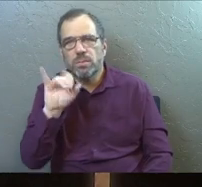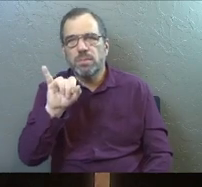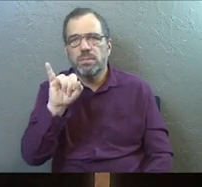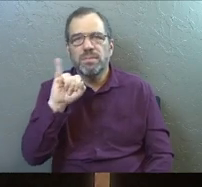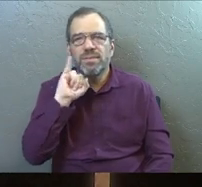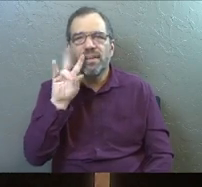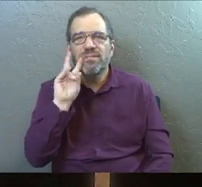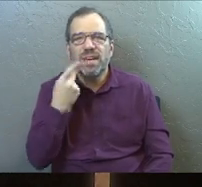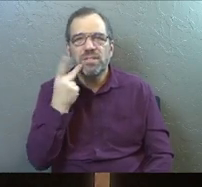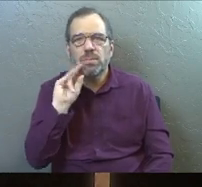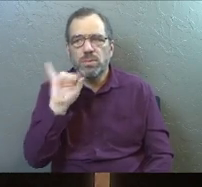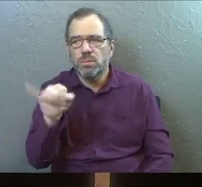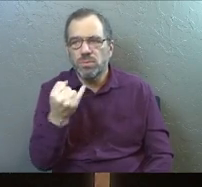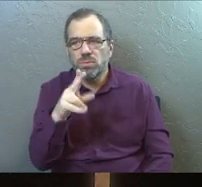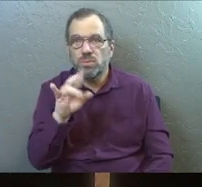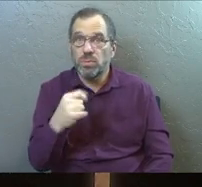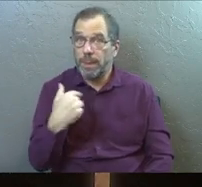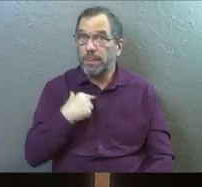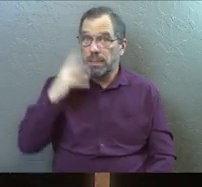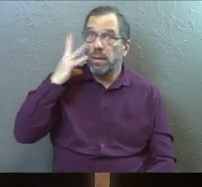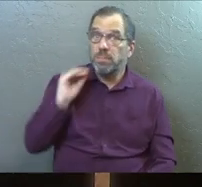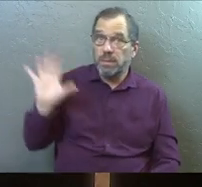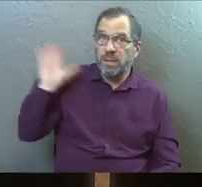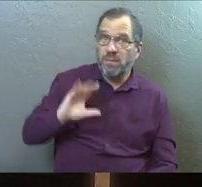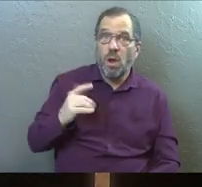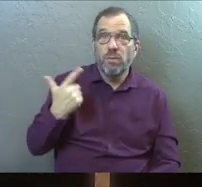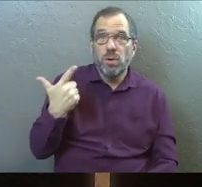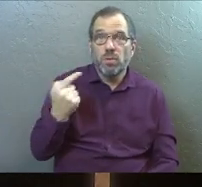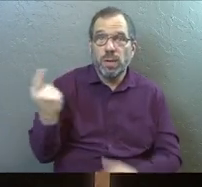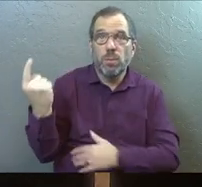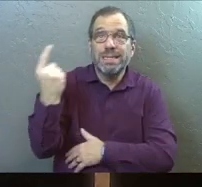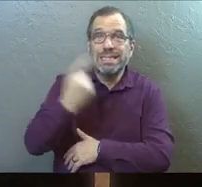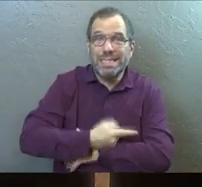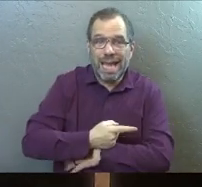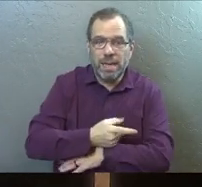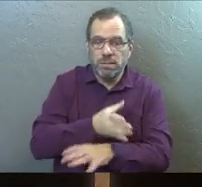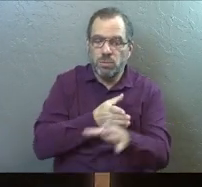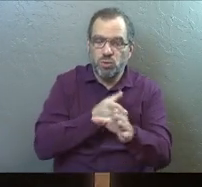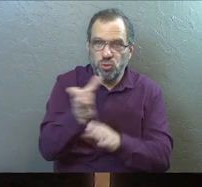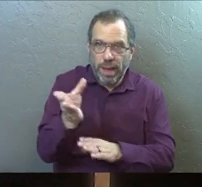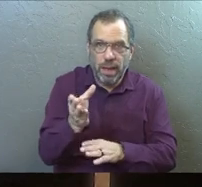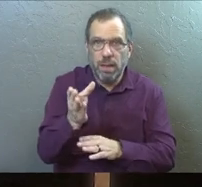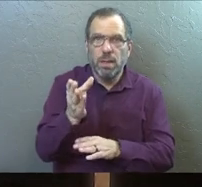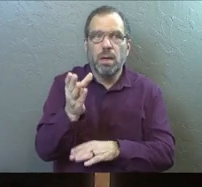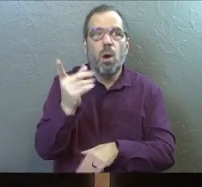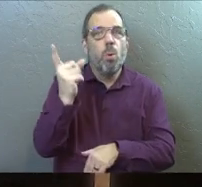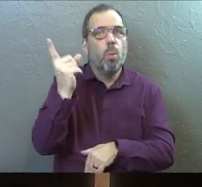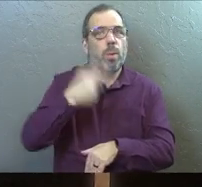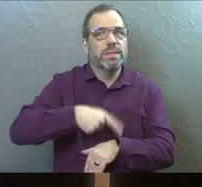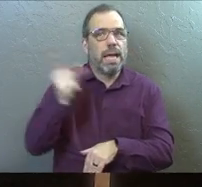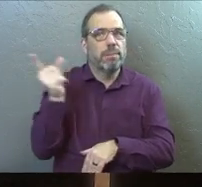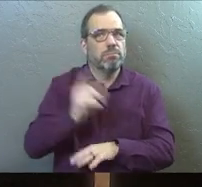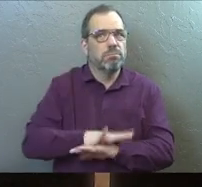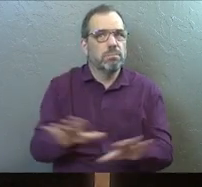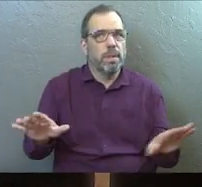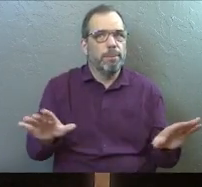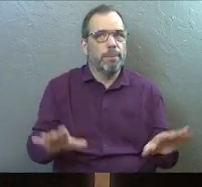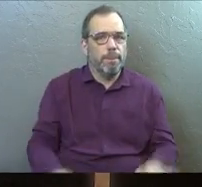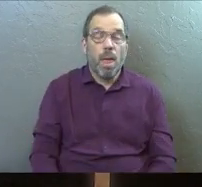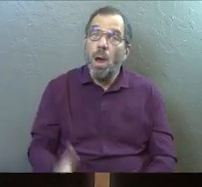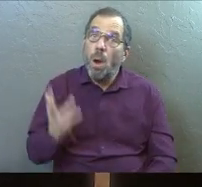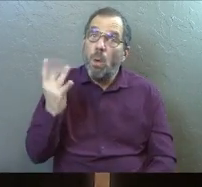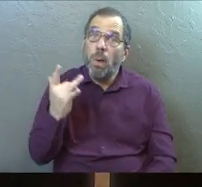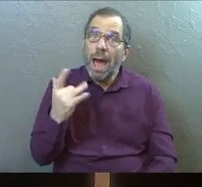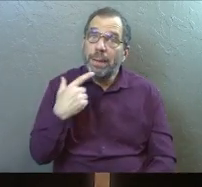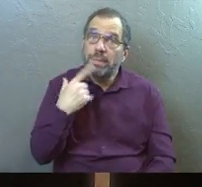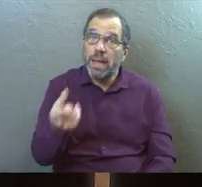well. I've done that for 21 days straight, one time in my life. The